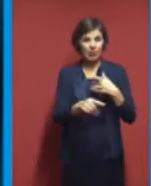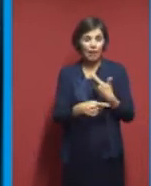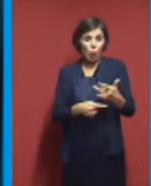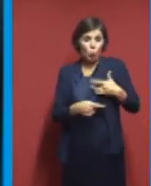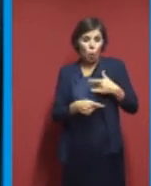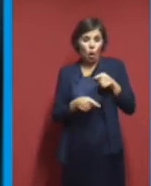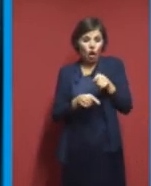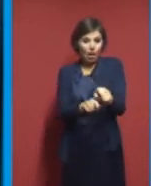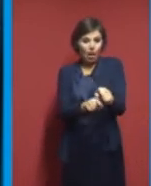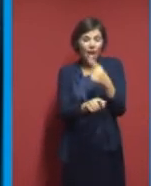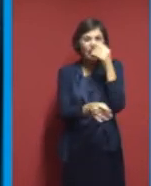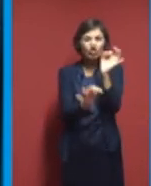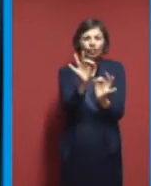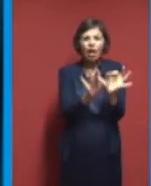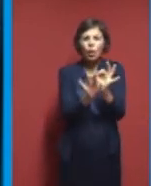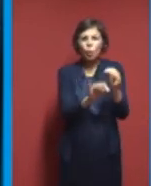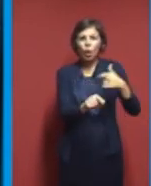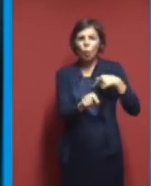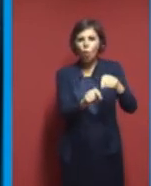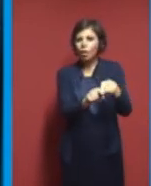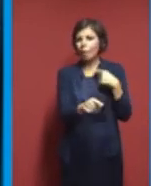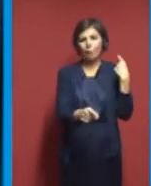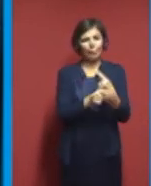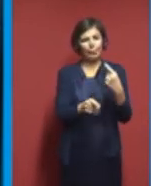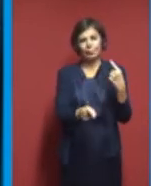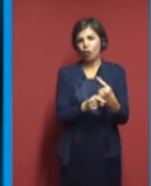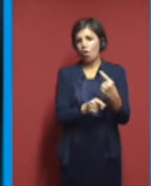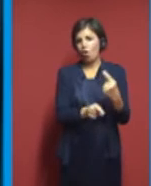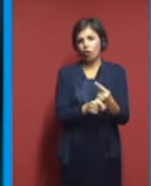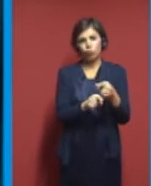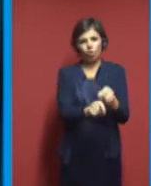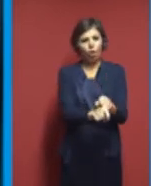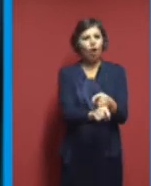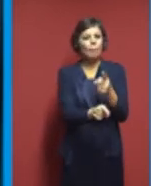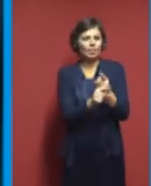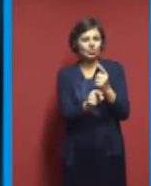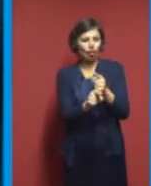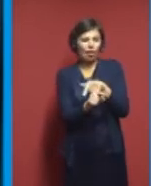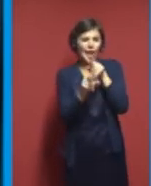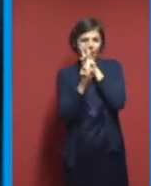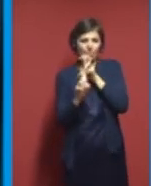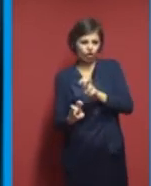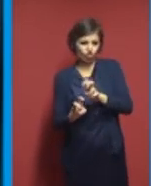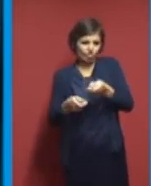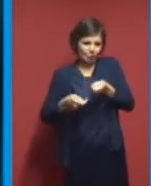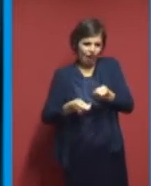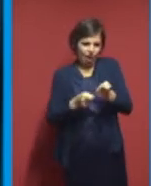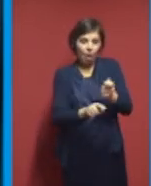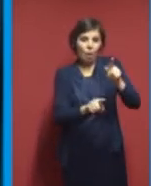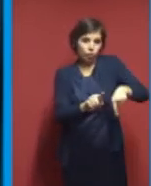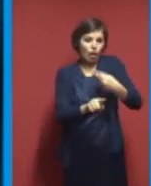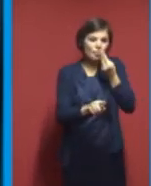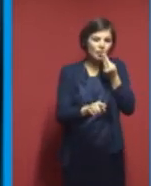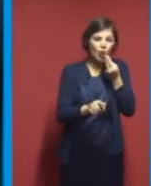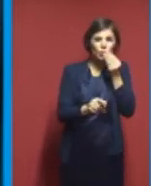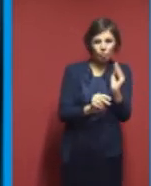need to apply electrical signals in the lab to get them to beat, but we also need to give them lots of food as we grow them. And so this is a bioreactor that gives those heart